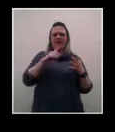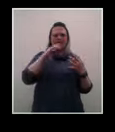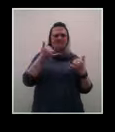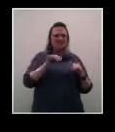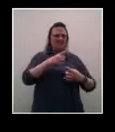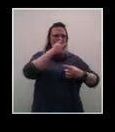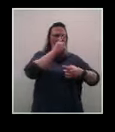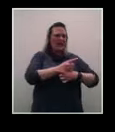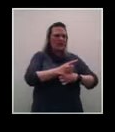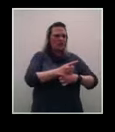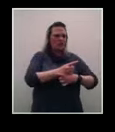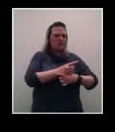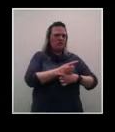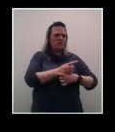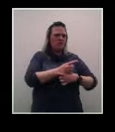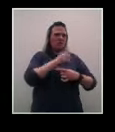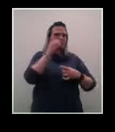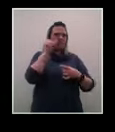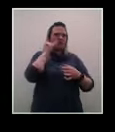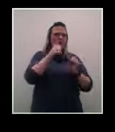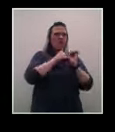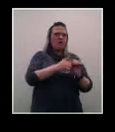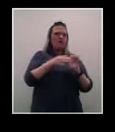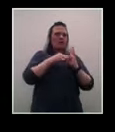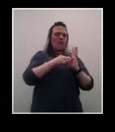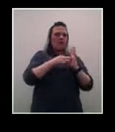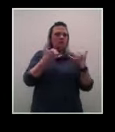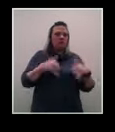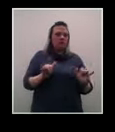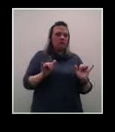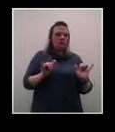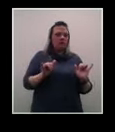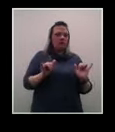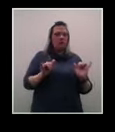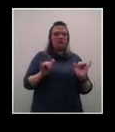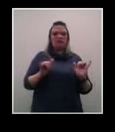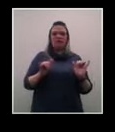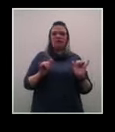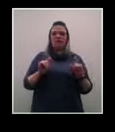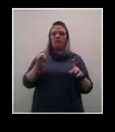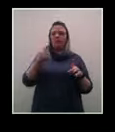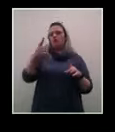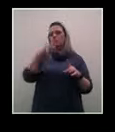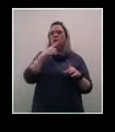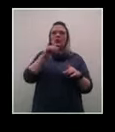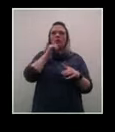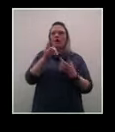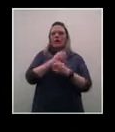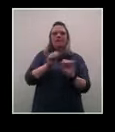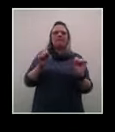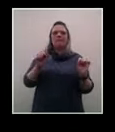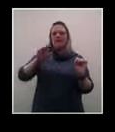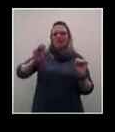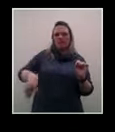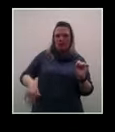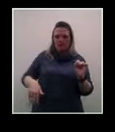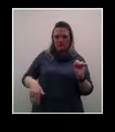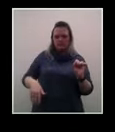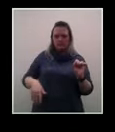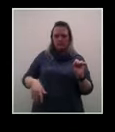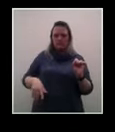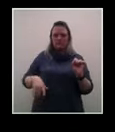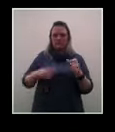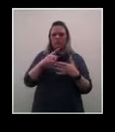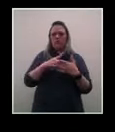the information you have and the models that you're looking at? And with you saying that we're not out of the woods yet, which is clear, are there